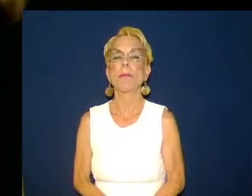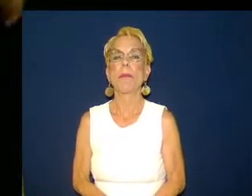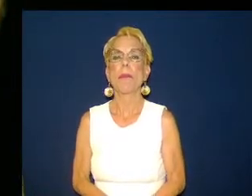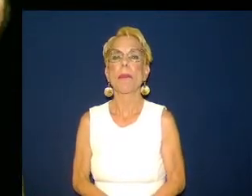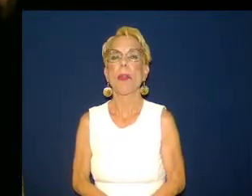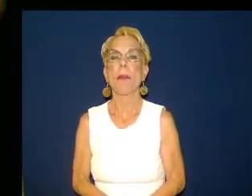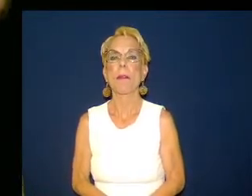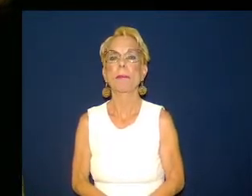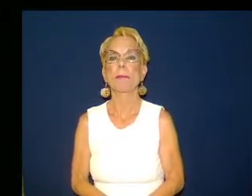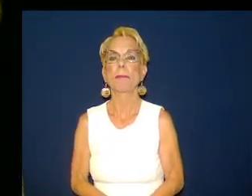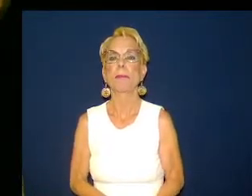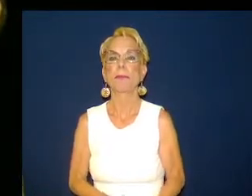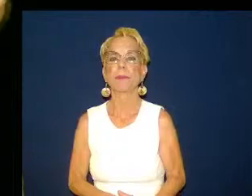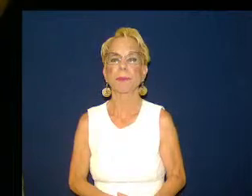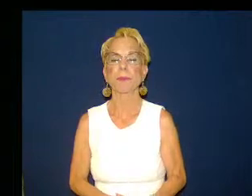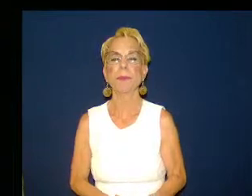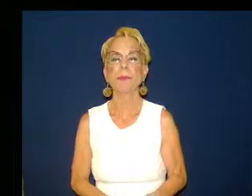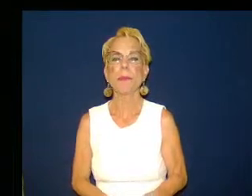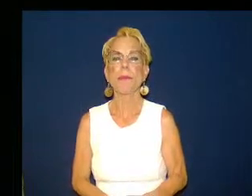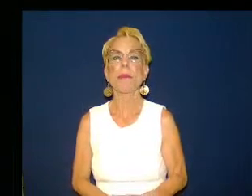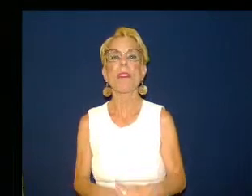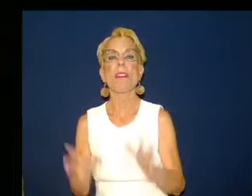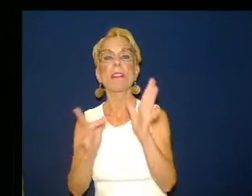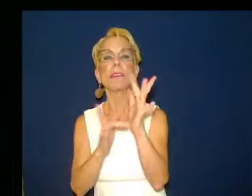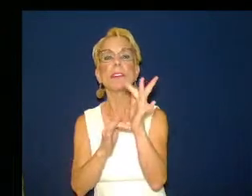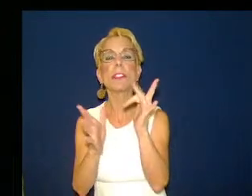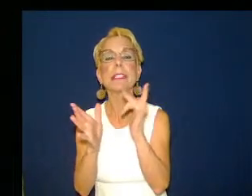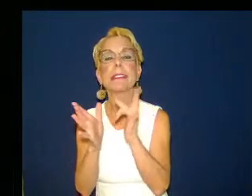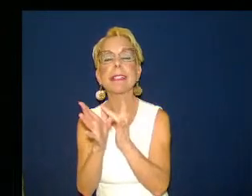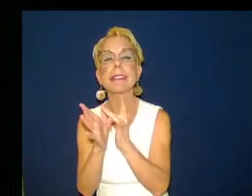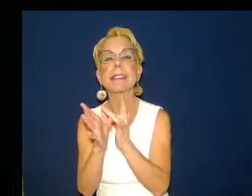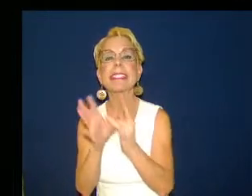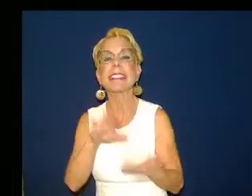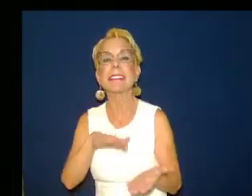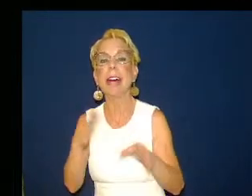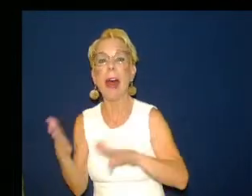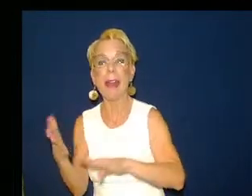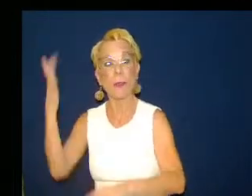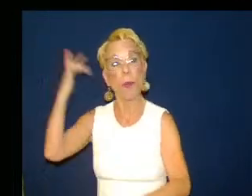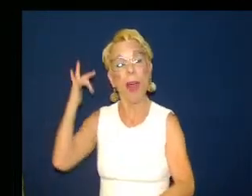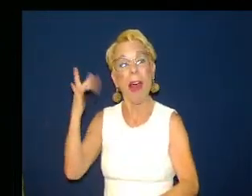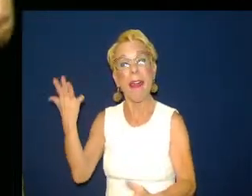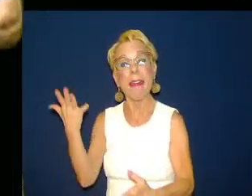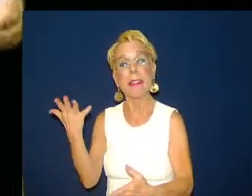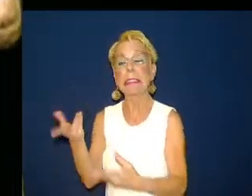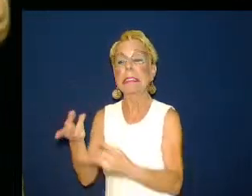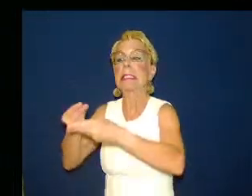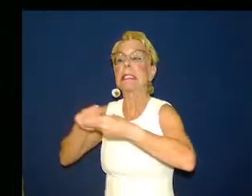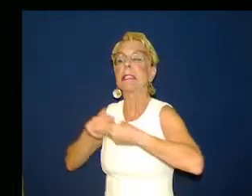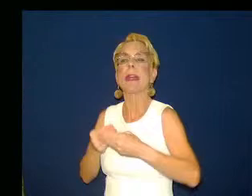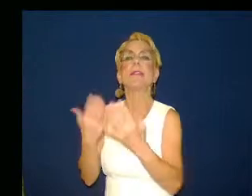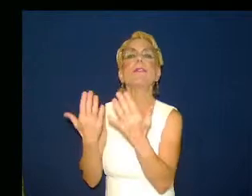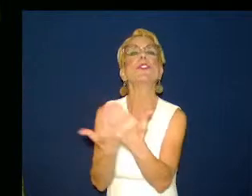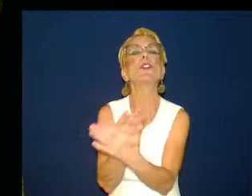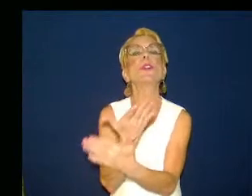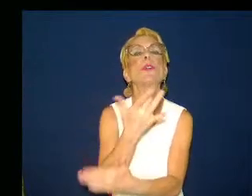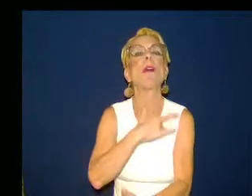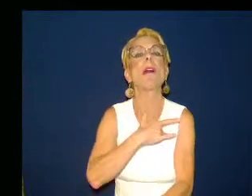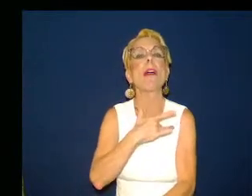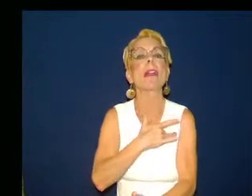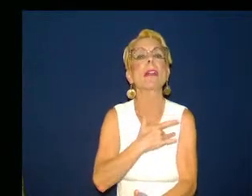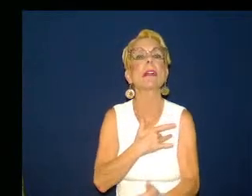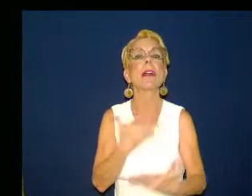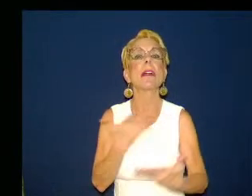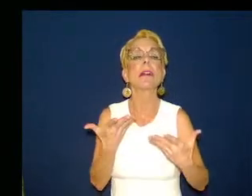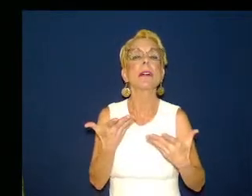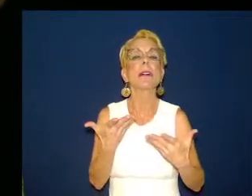Jesus died for me to be a part of the church. But I can tell you this, I don't want to be listed as